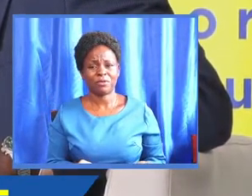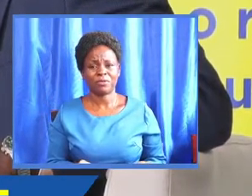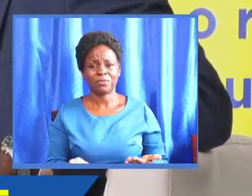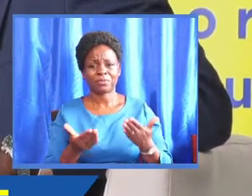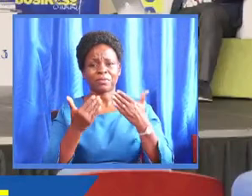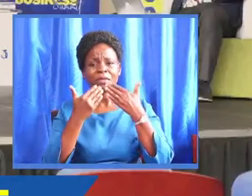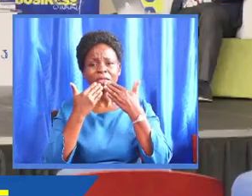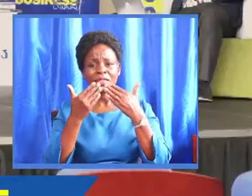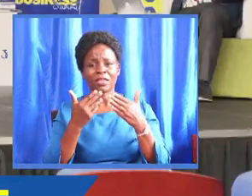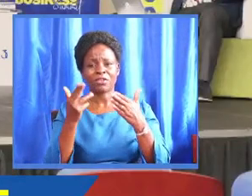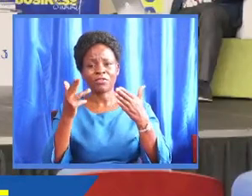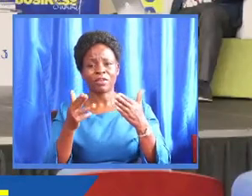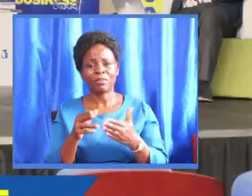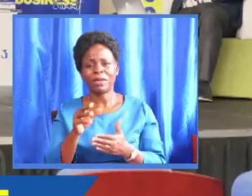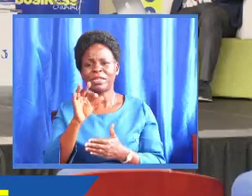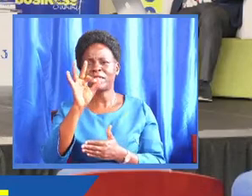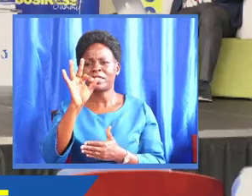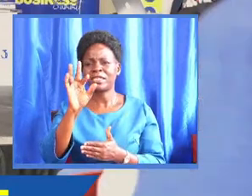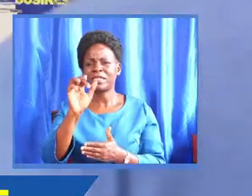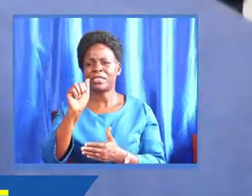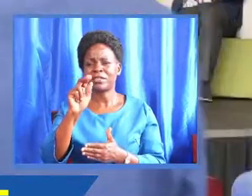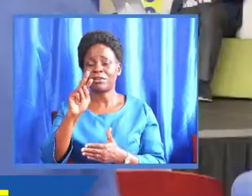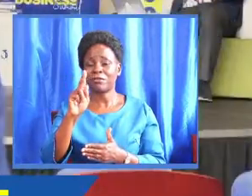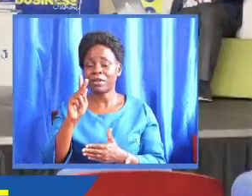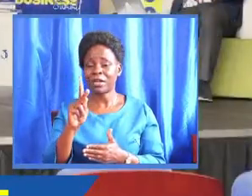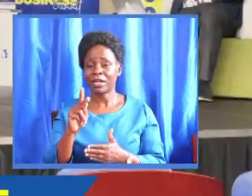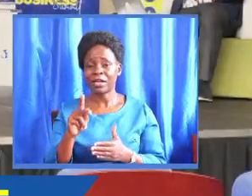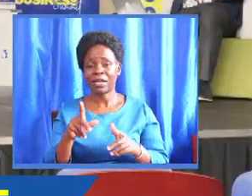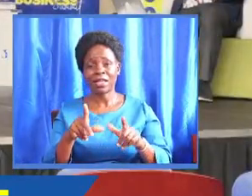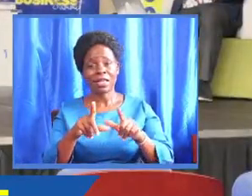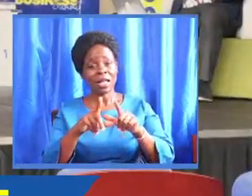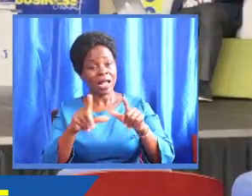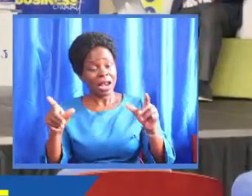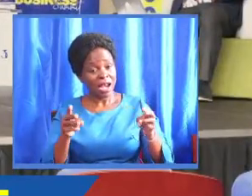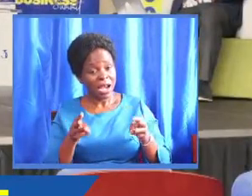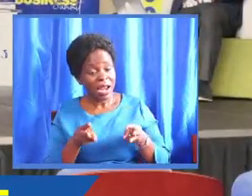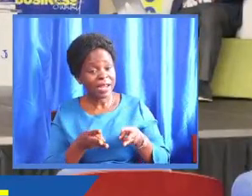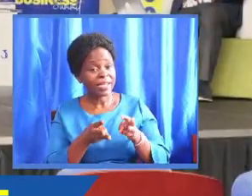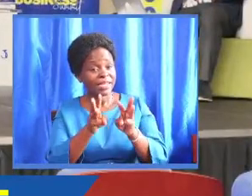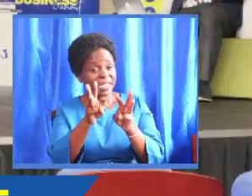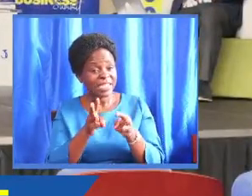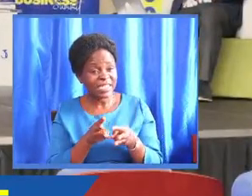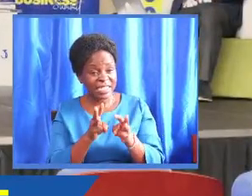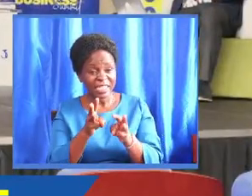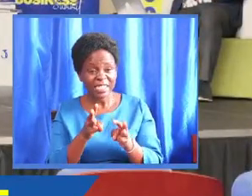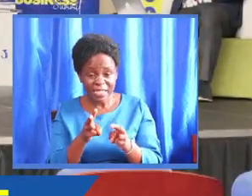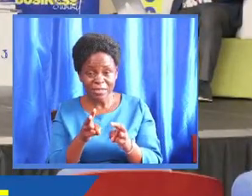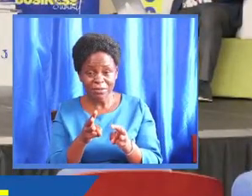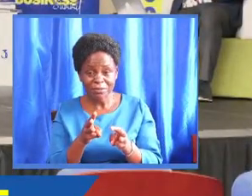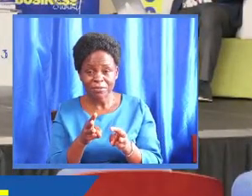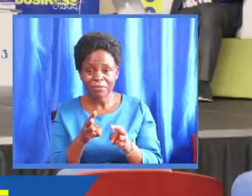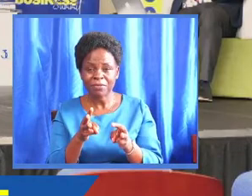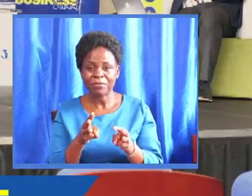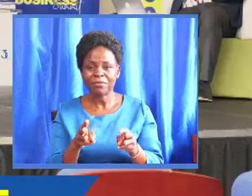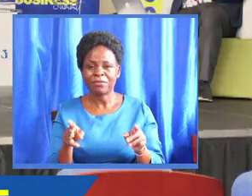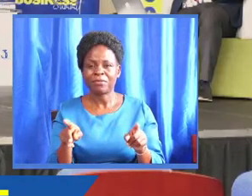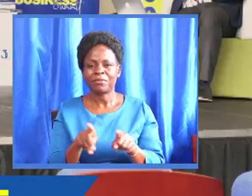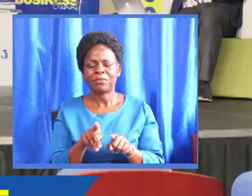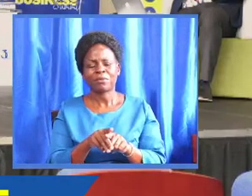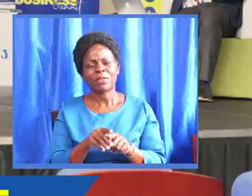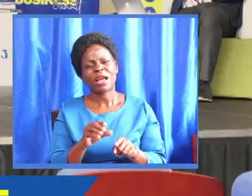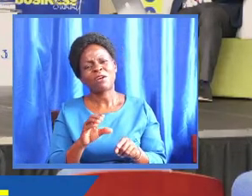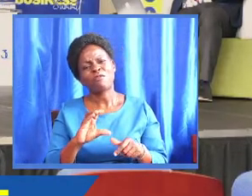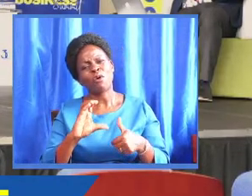Thank you very much, Frank. First of all, the land tenure systems, there's different types of land tenure systems: customary